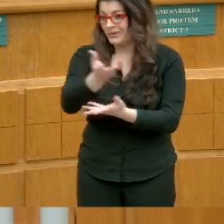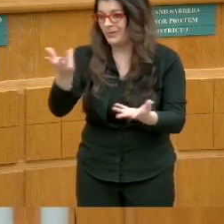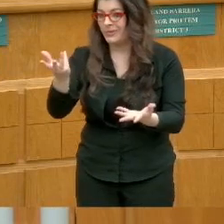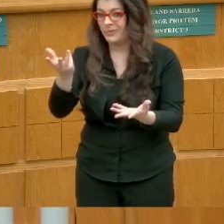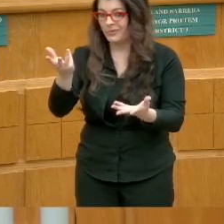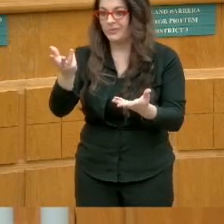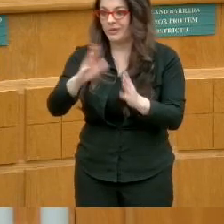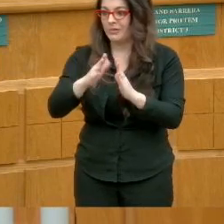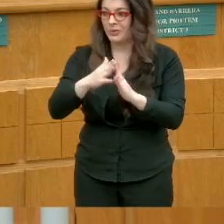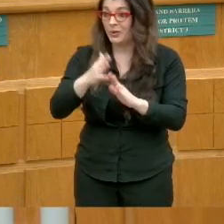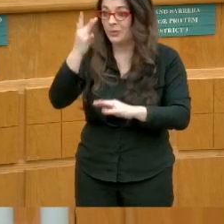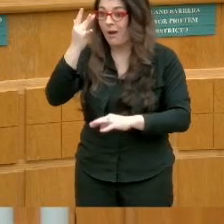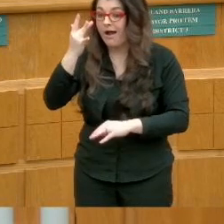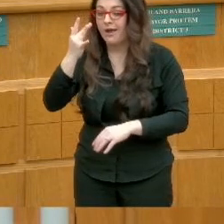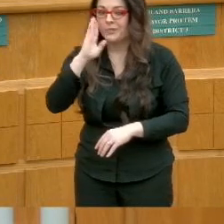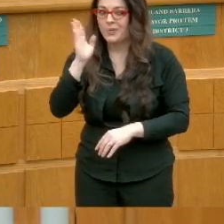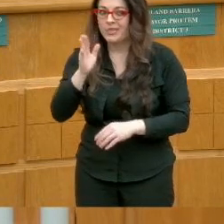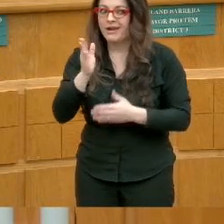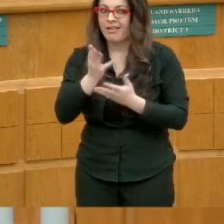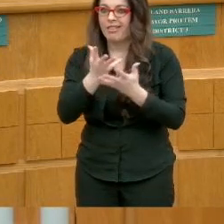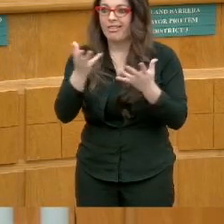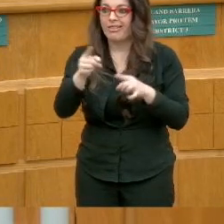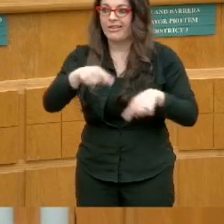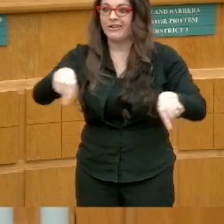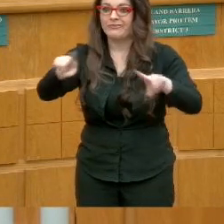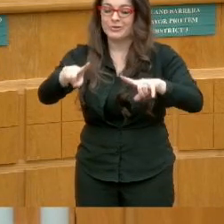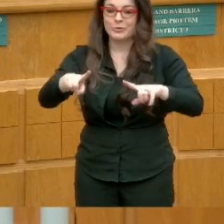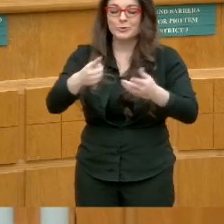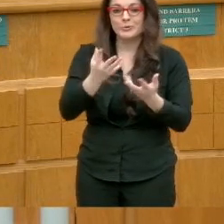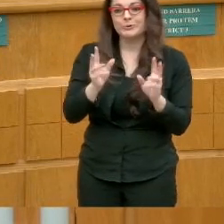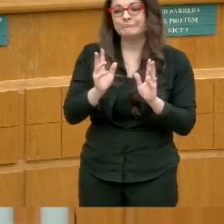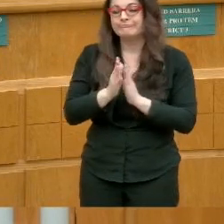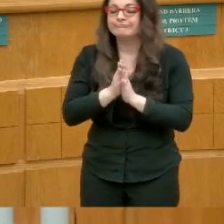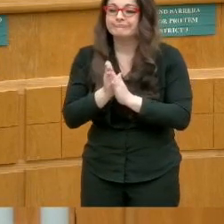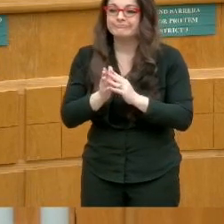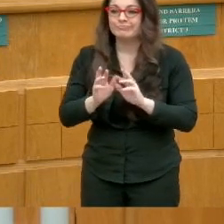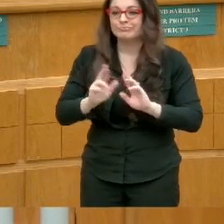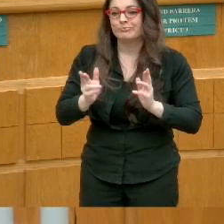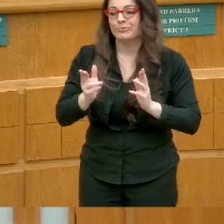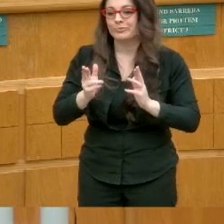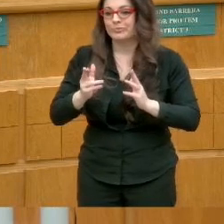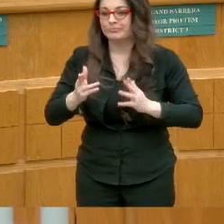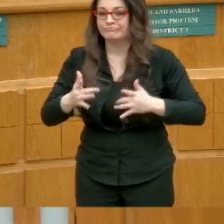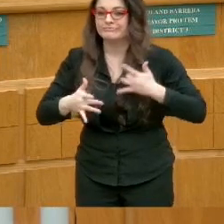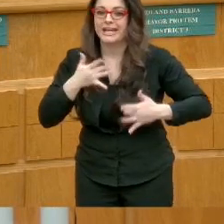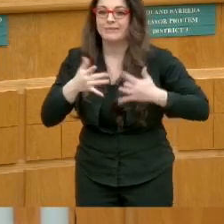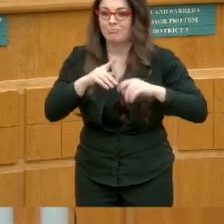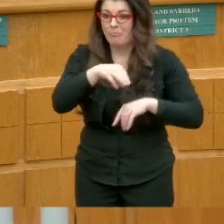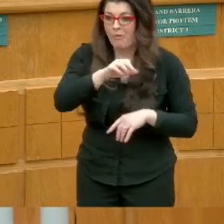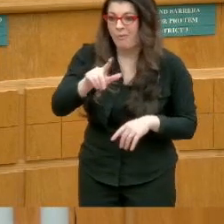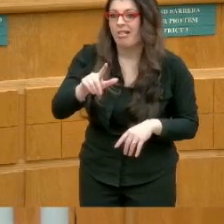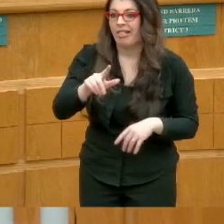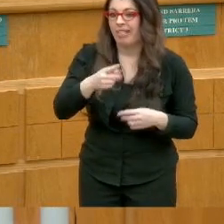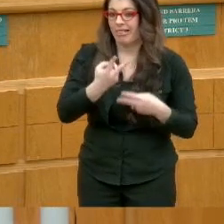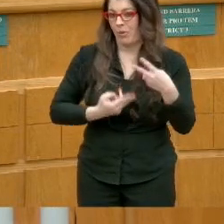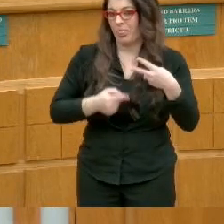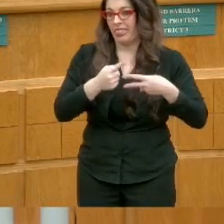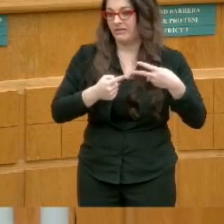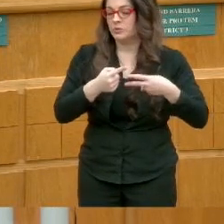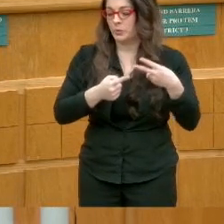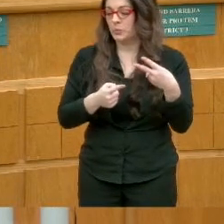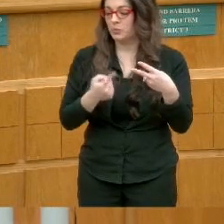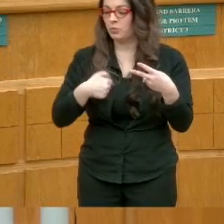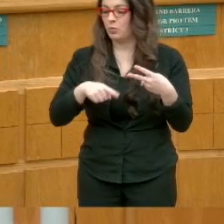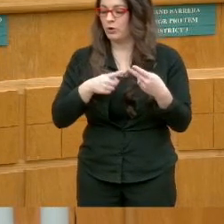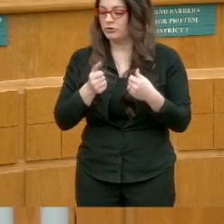great group that likes to use both the natatorium and the Collier pool that we're working on today, and we should have tomorrow. And I'll talk about